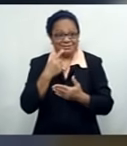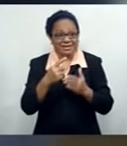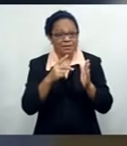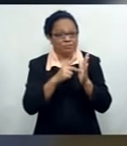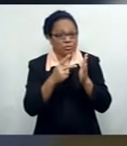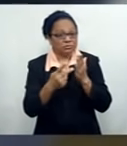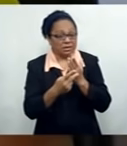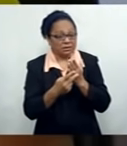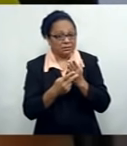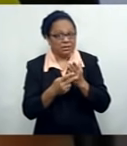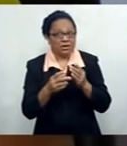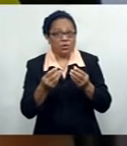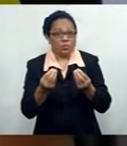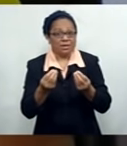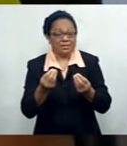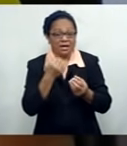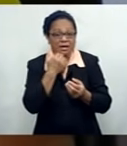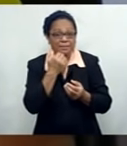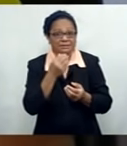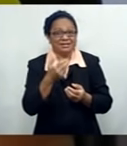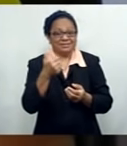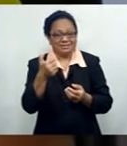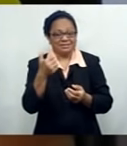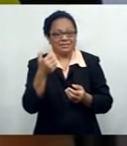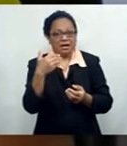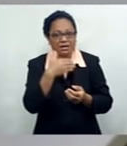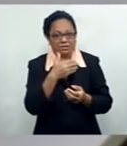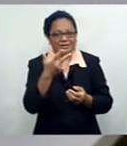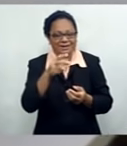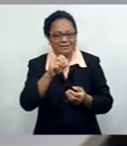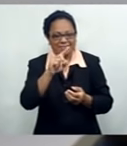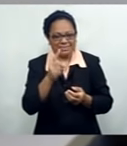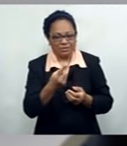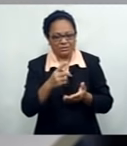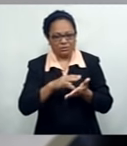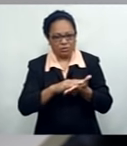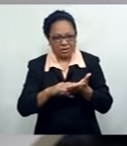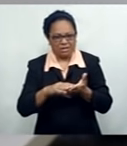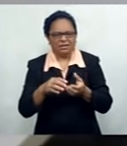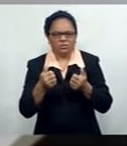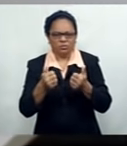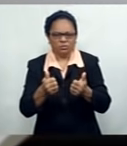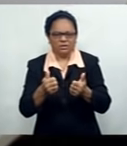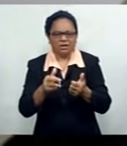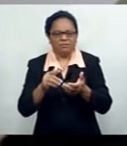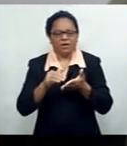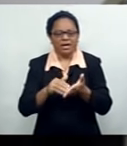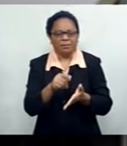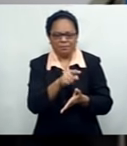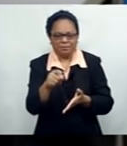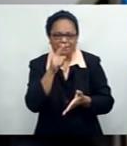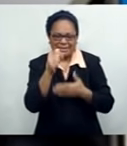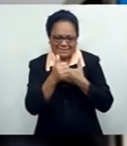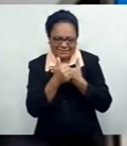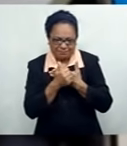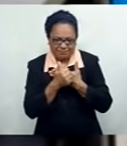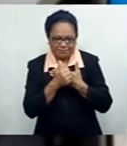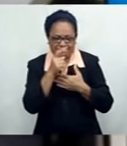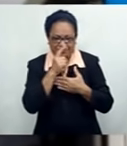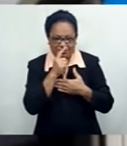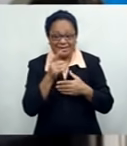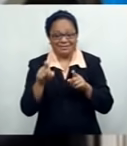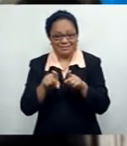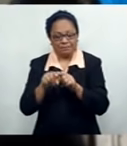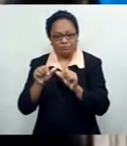which is valued at $680,000, will greatly assist in the maintaining of public safety, environmental